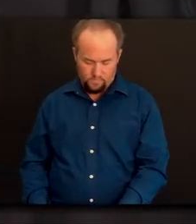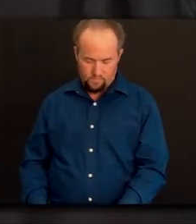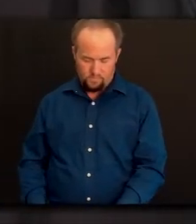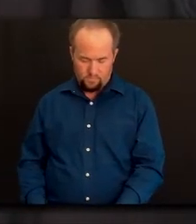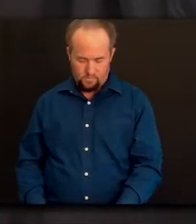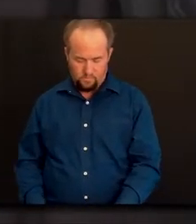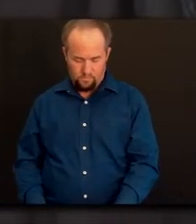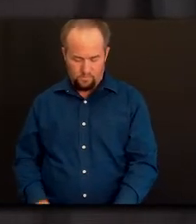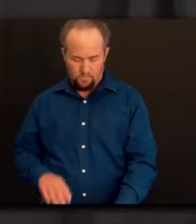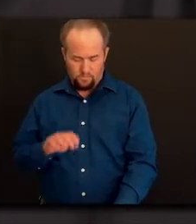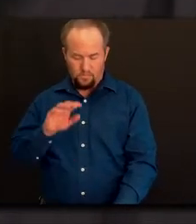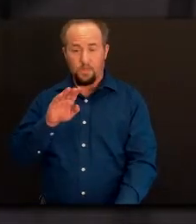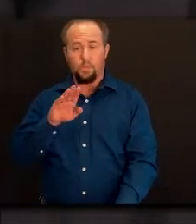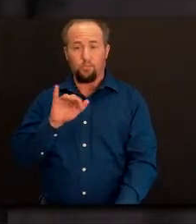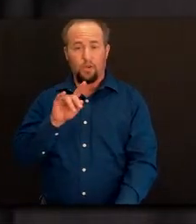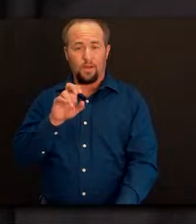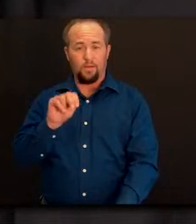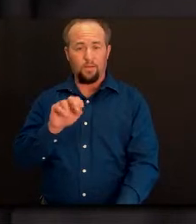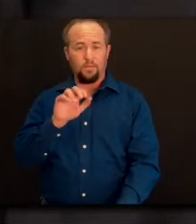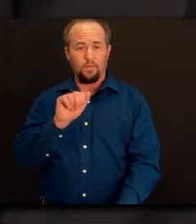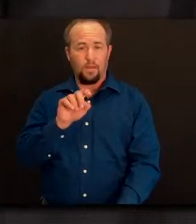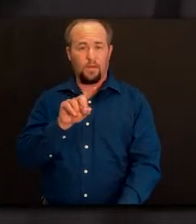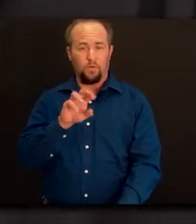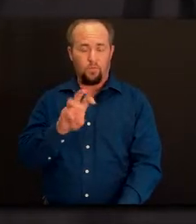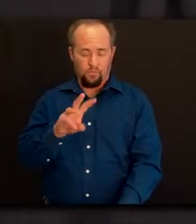Braden Andrew Preston.